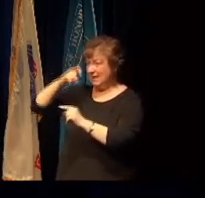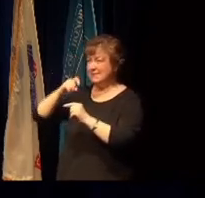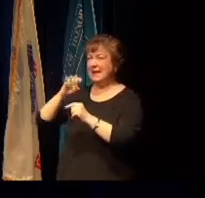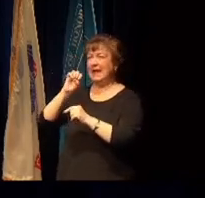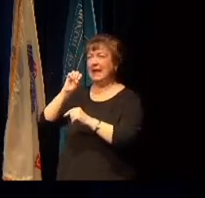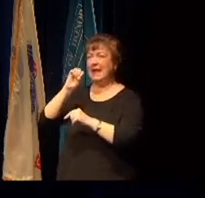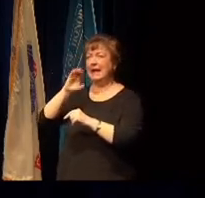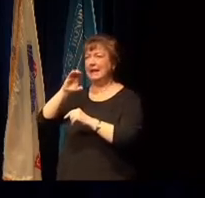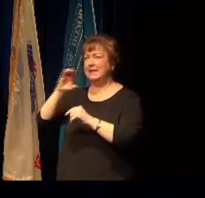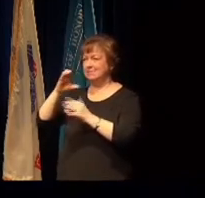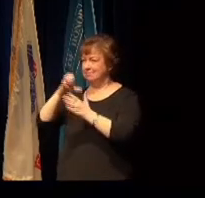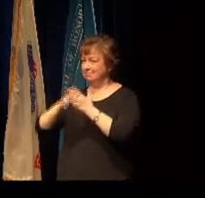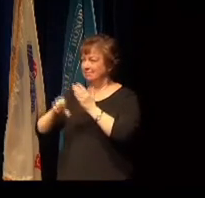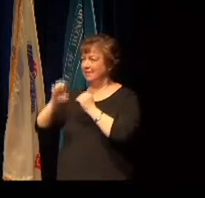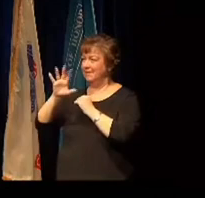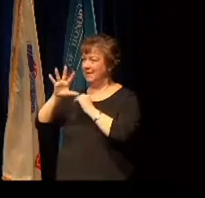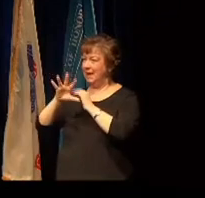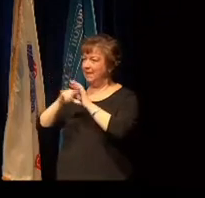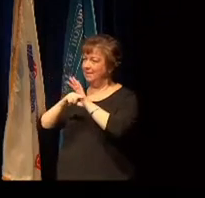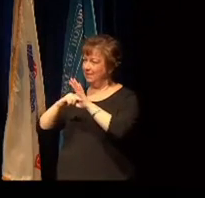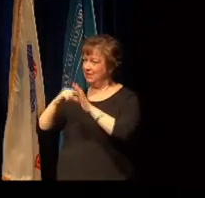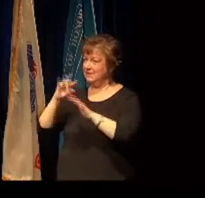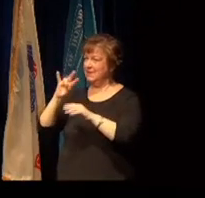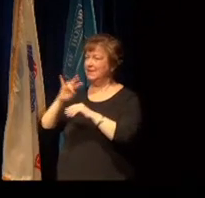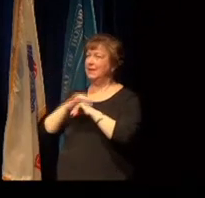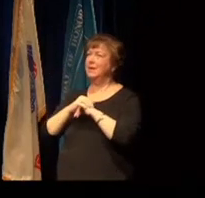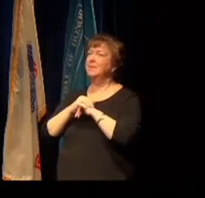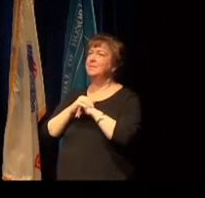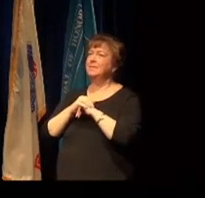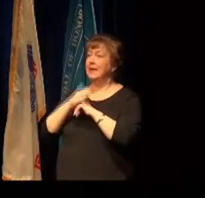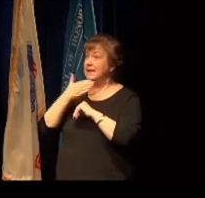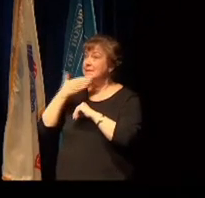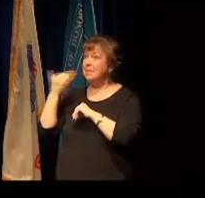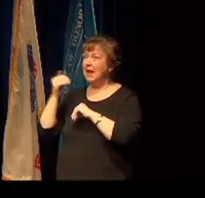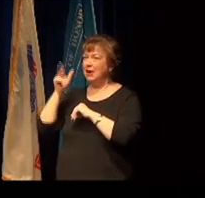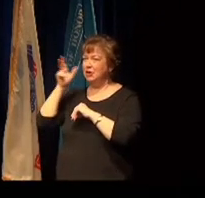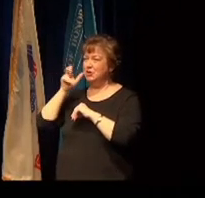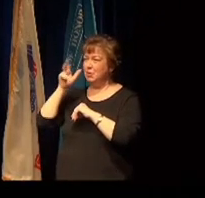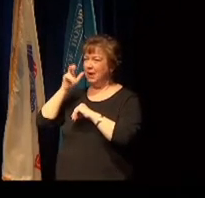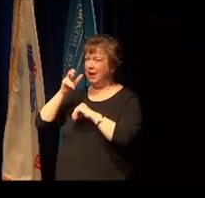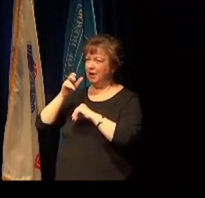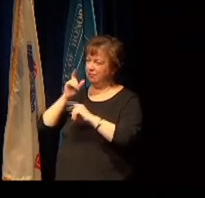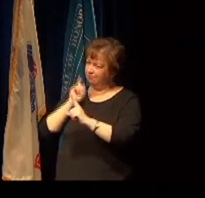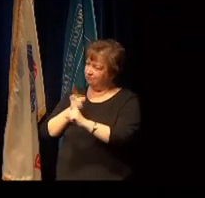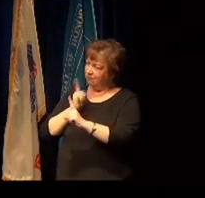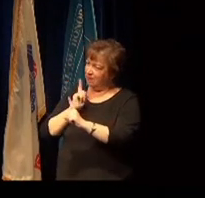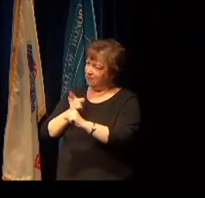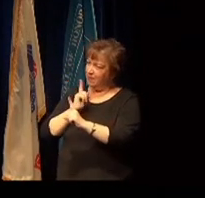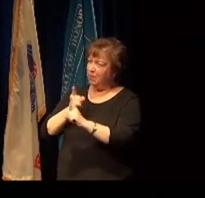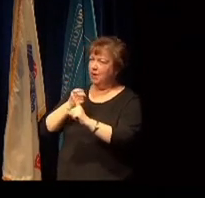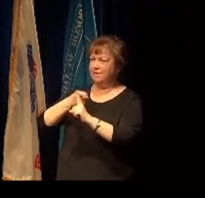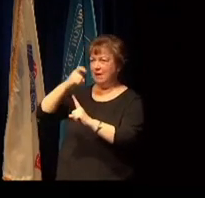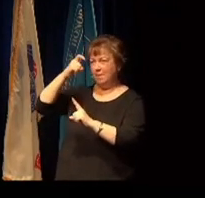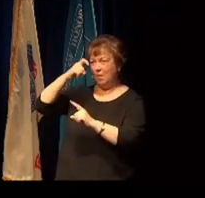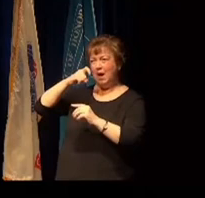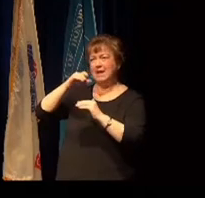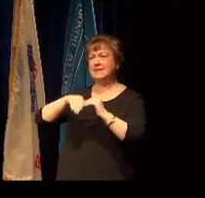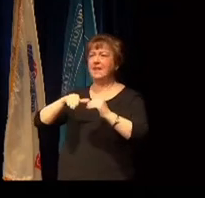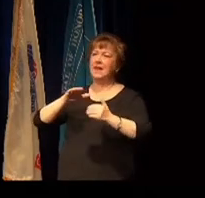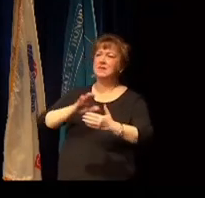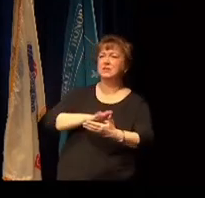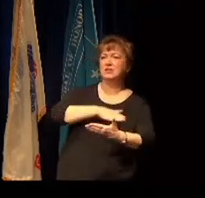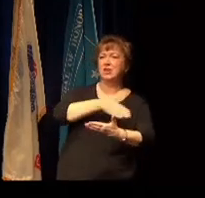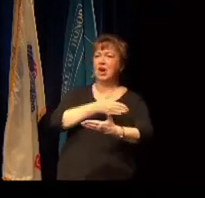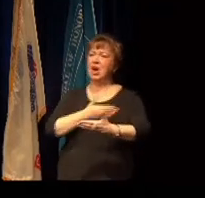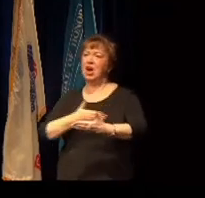It's better to hear the rebuke of the wise than to hear the song of fools. People react different ways